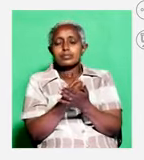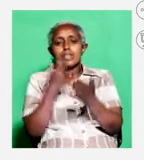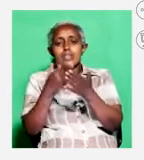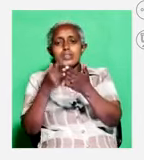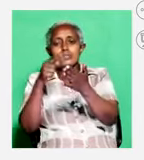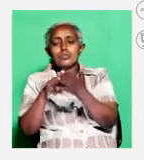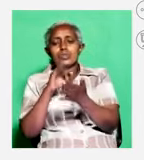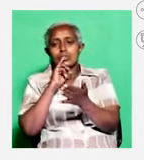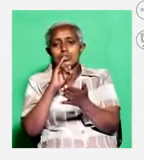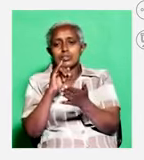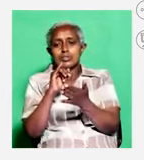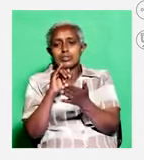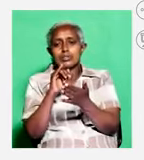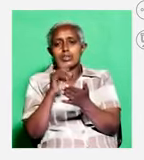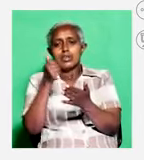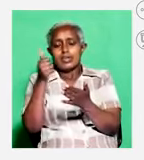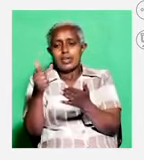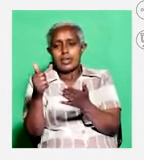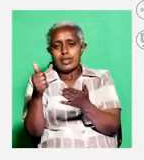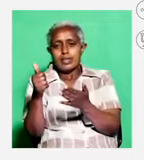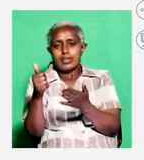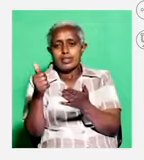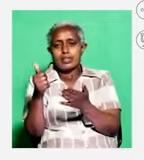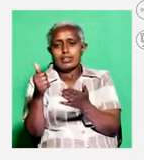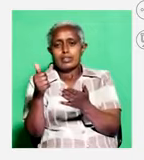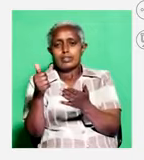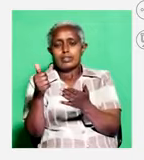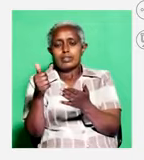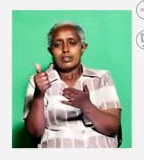This point is, it is A,